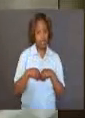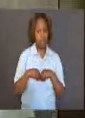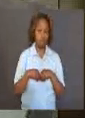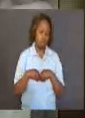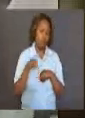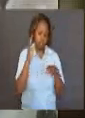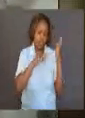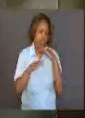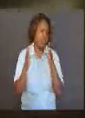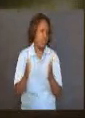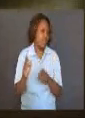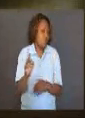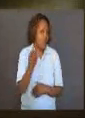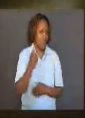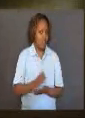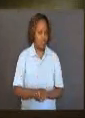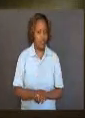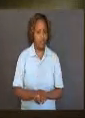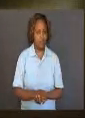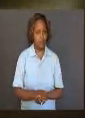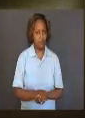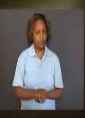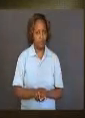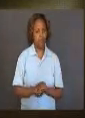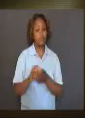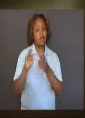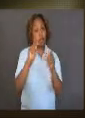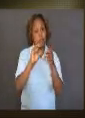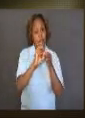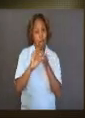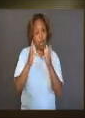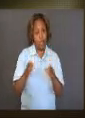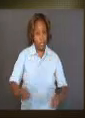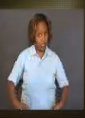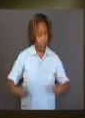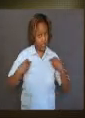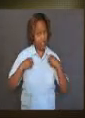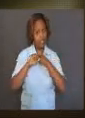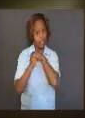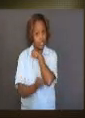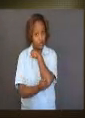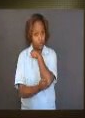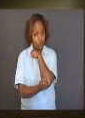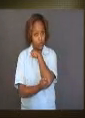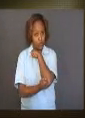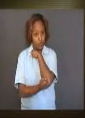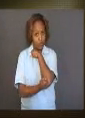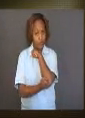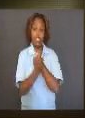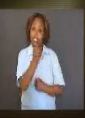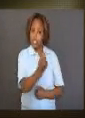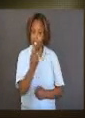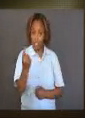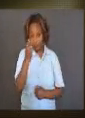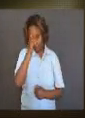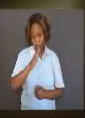costs as well. Social life depends upon the fulfillment